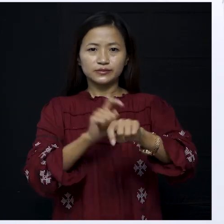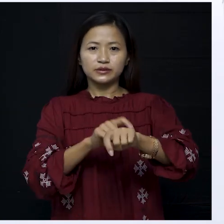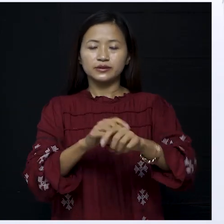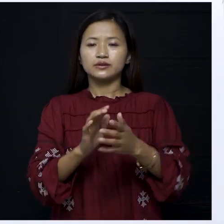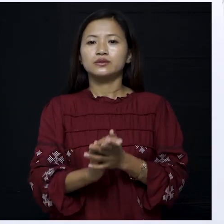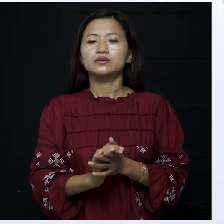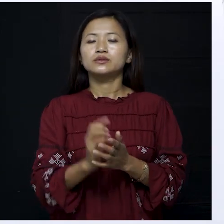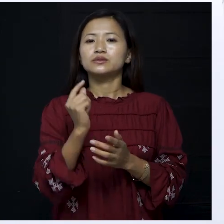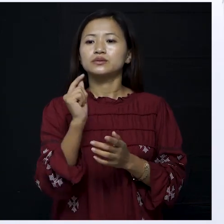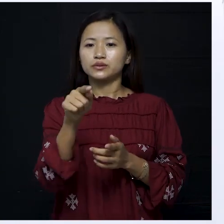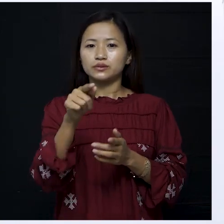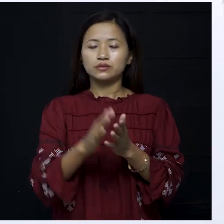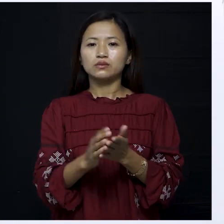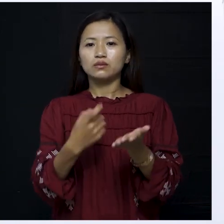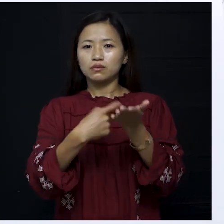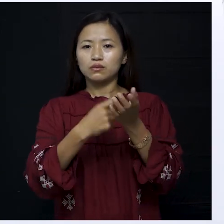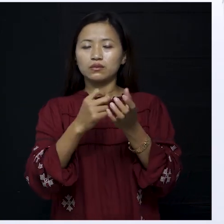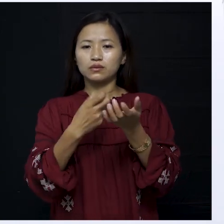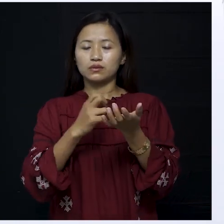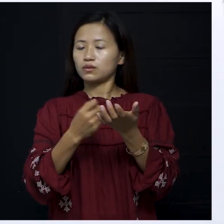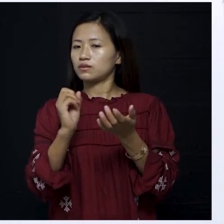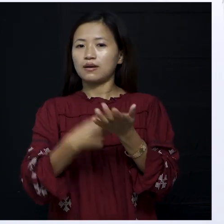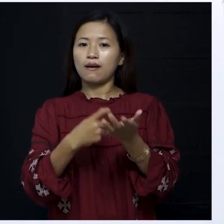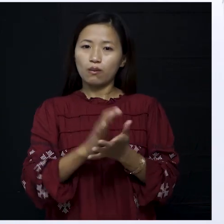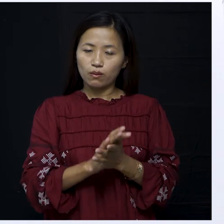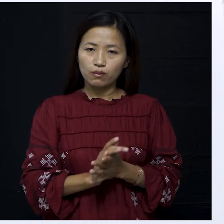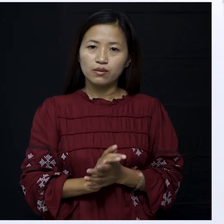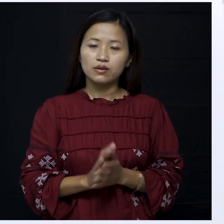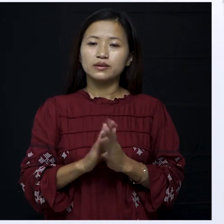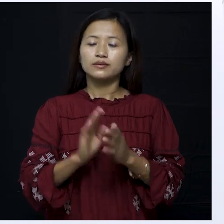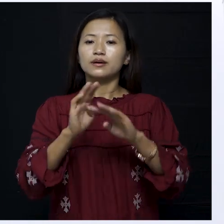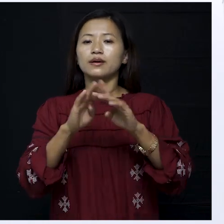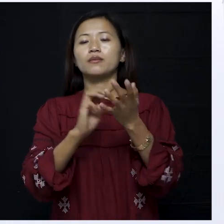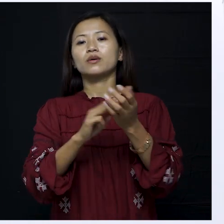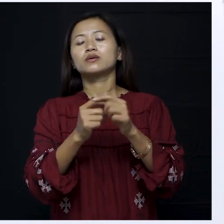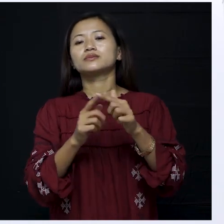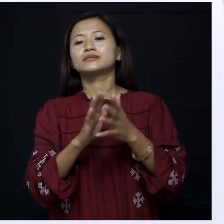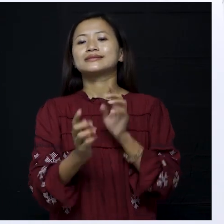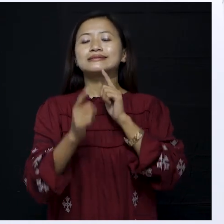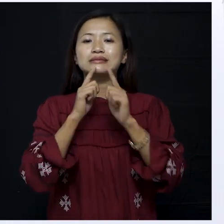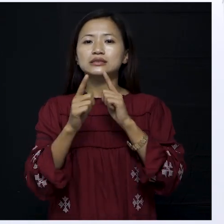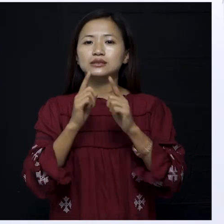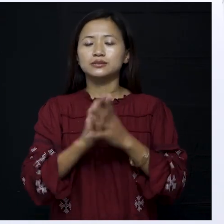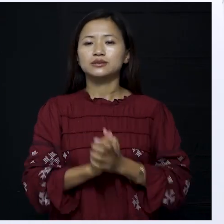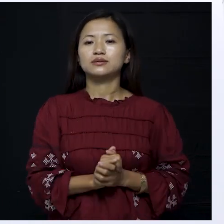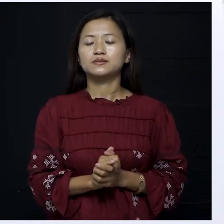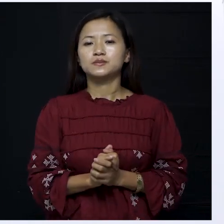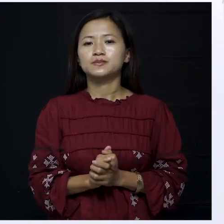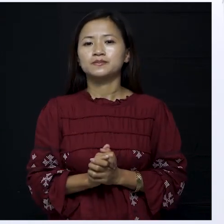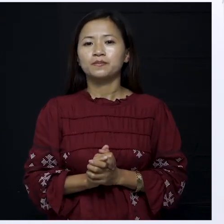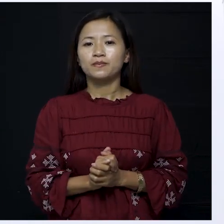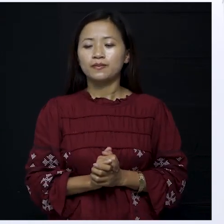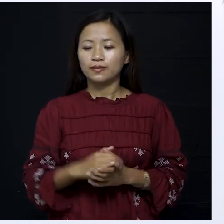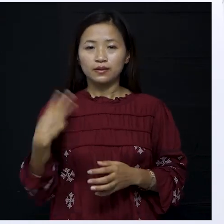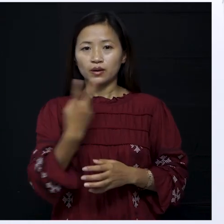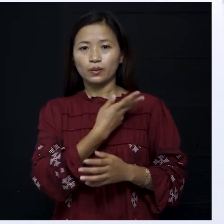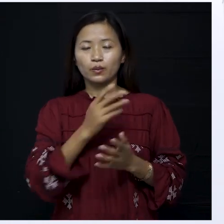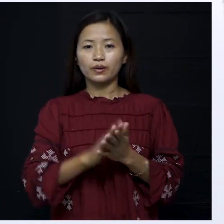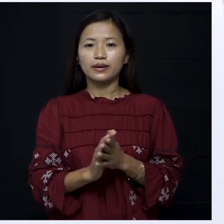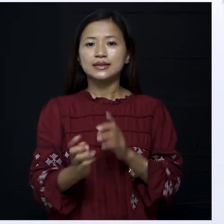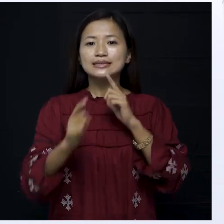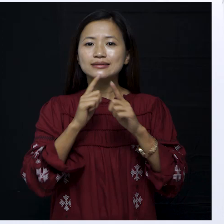write you, or you can also write at the moment of speaking. So we